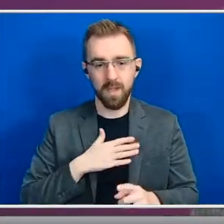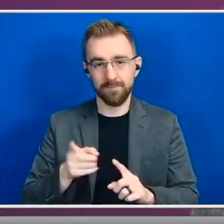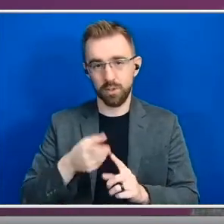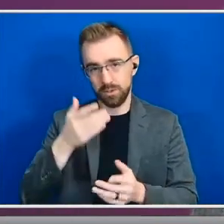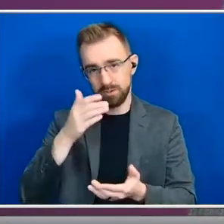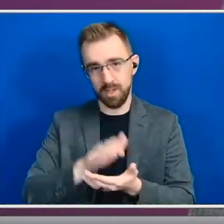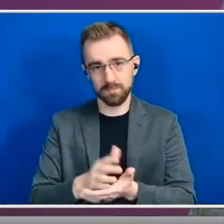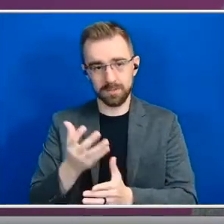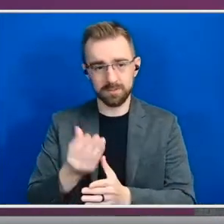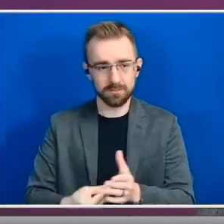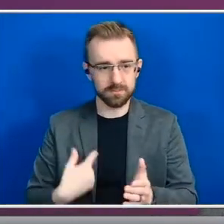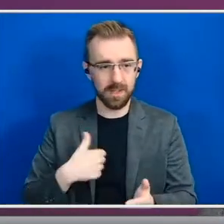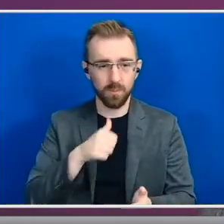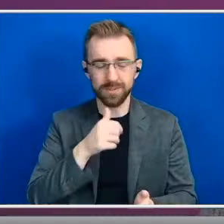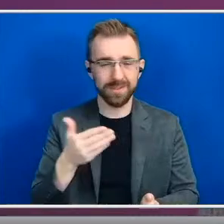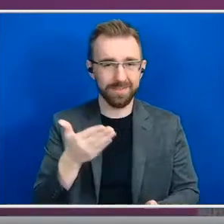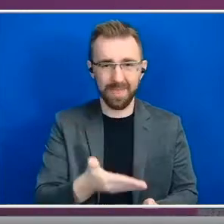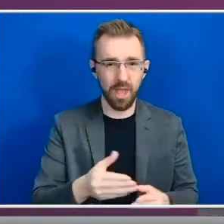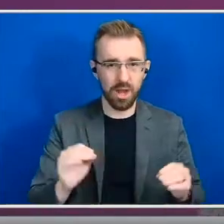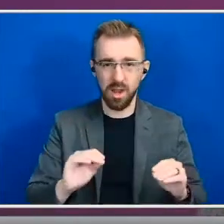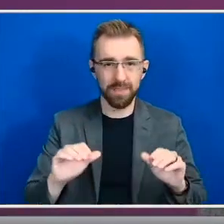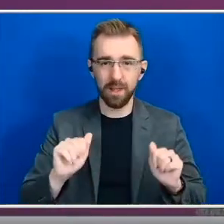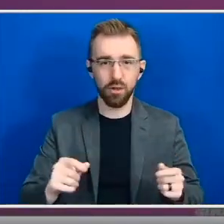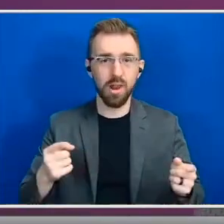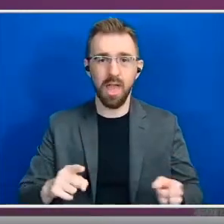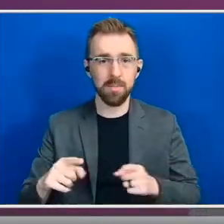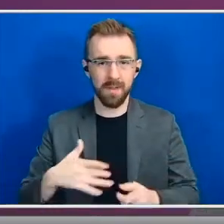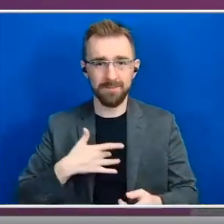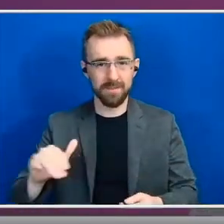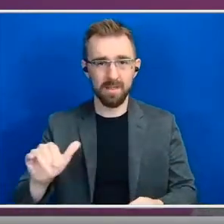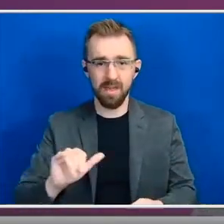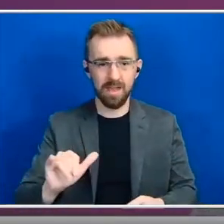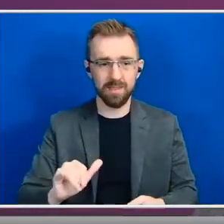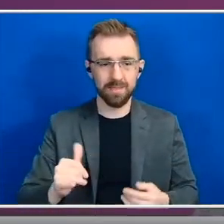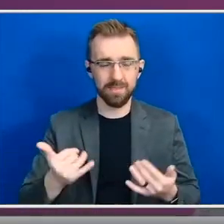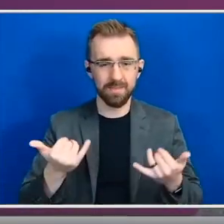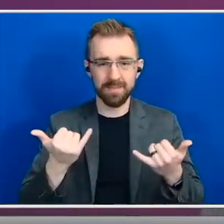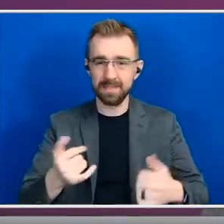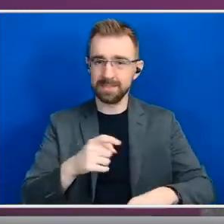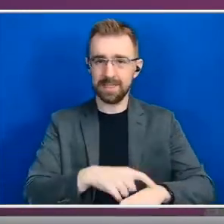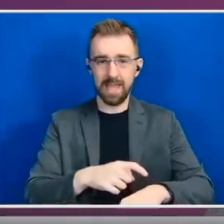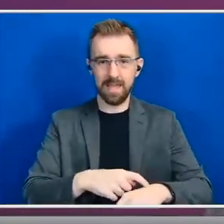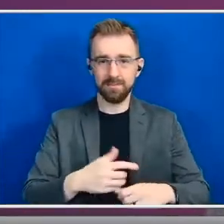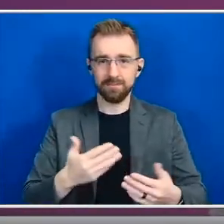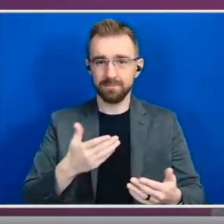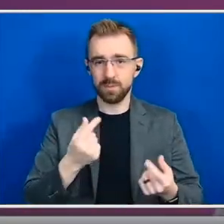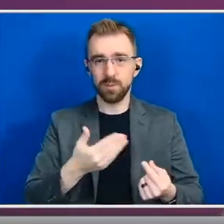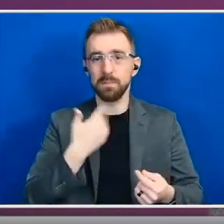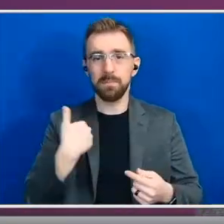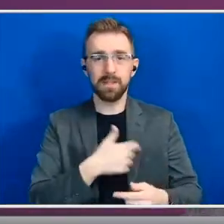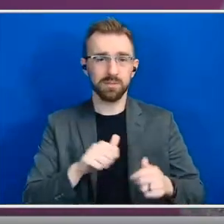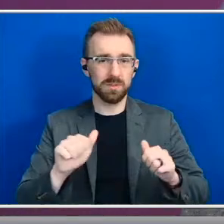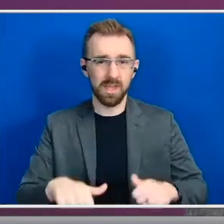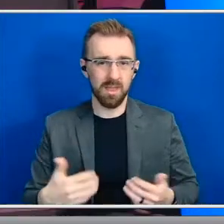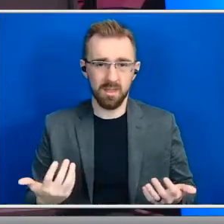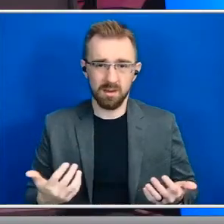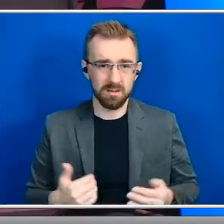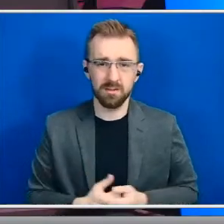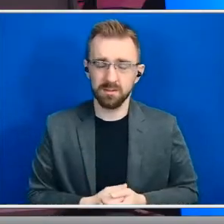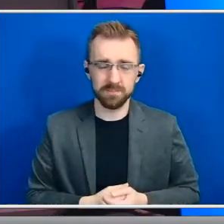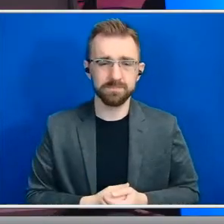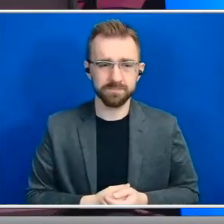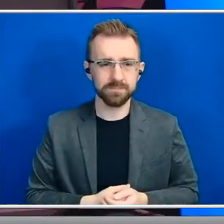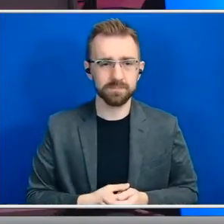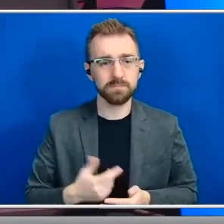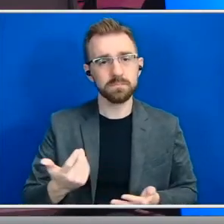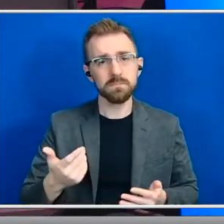there. Nothing could happen. I just felt like this time we'll do the best we can. you Right. know. So. you But know. Dr.